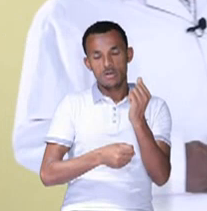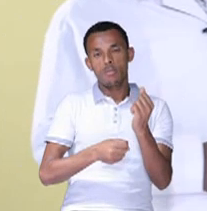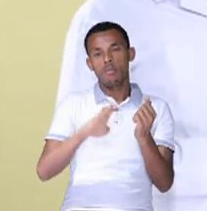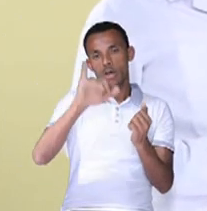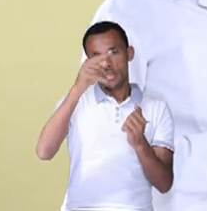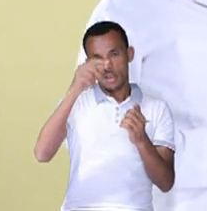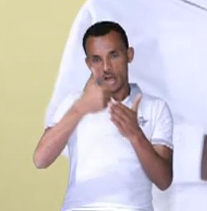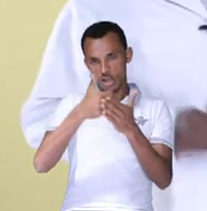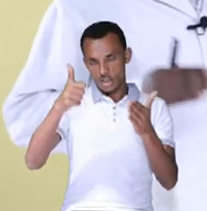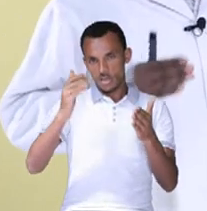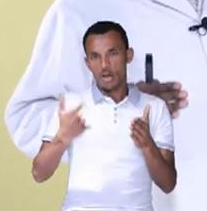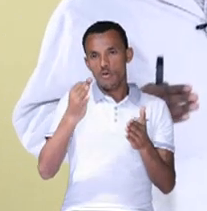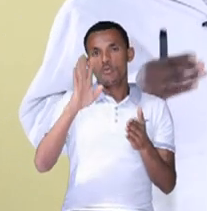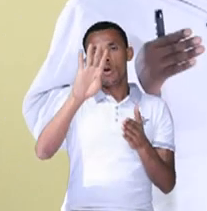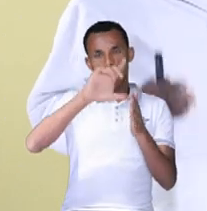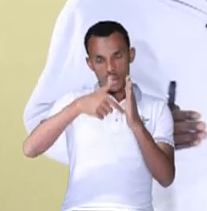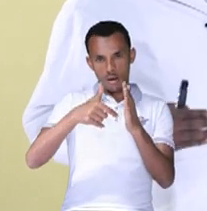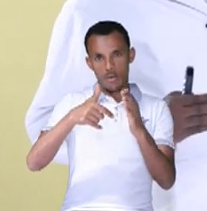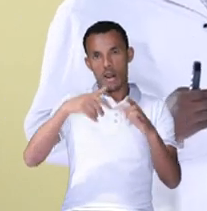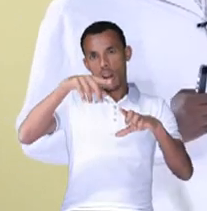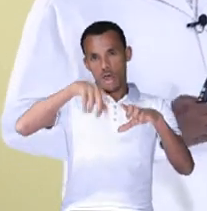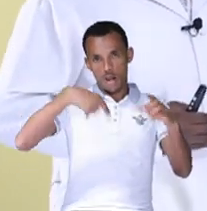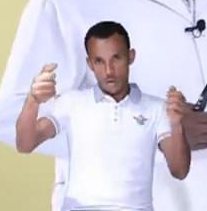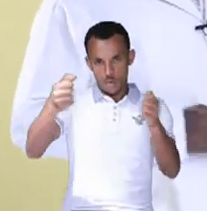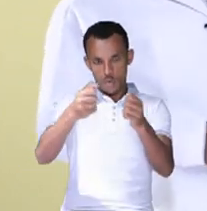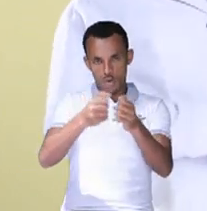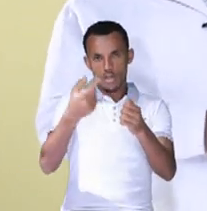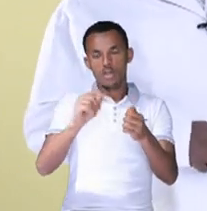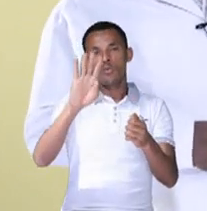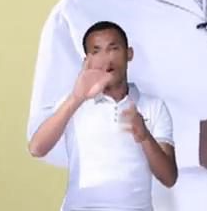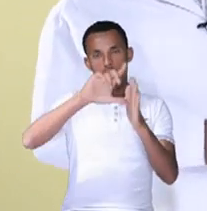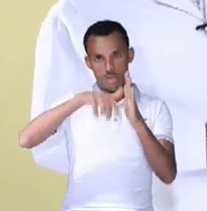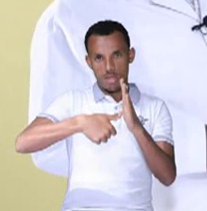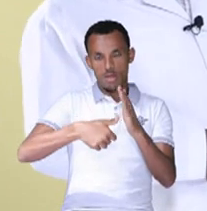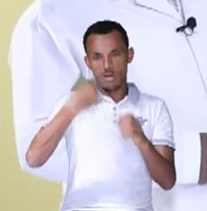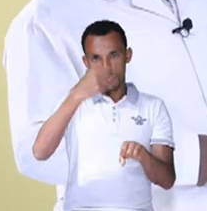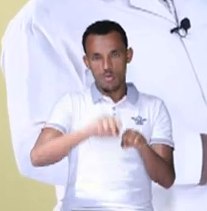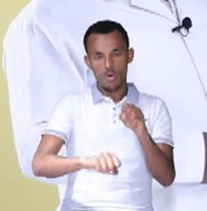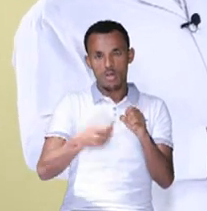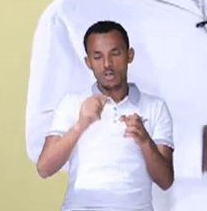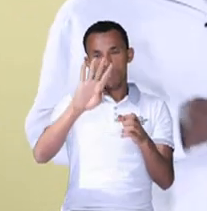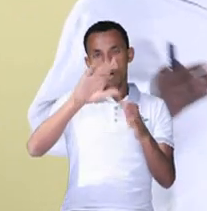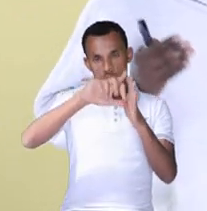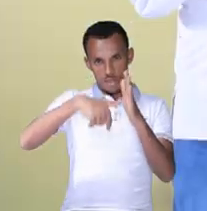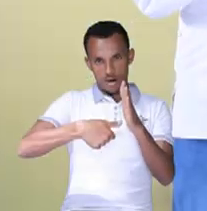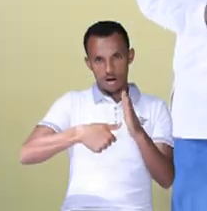side of a quadrilateral by lining within the quadrilateral. So the